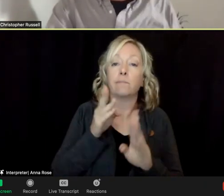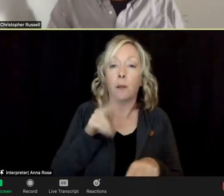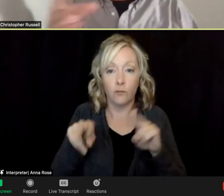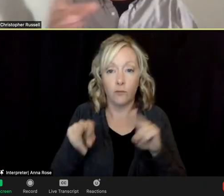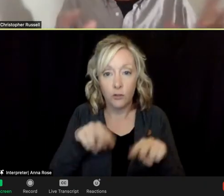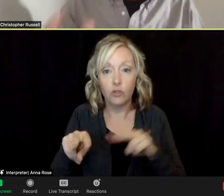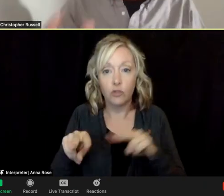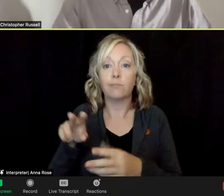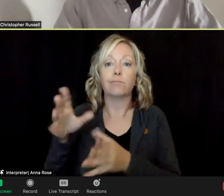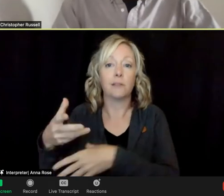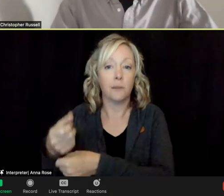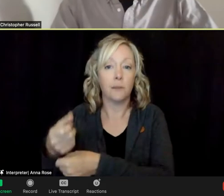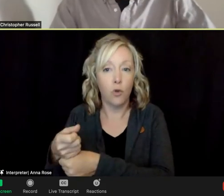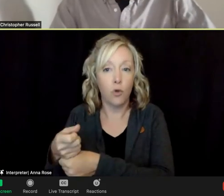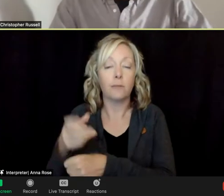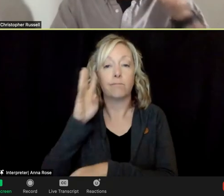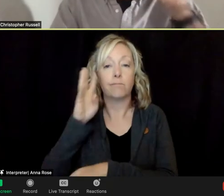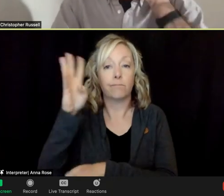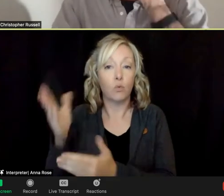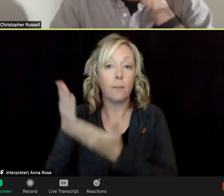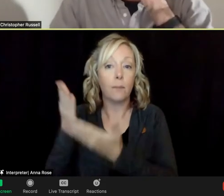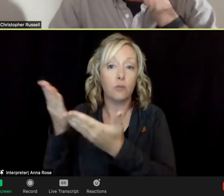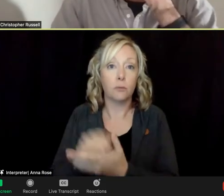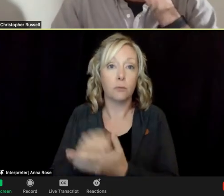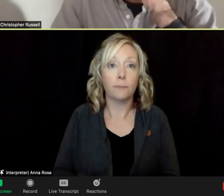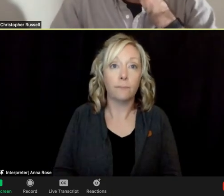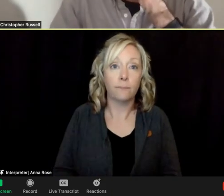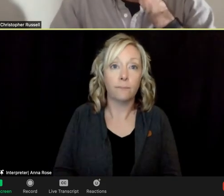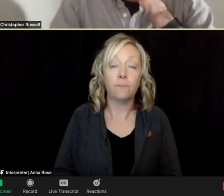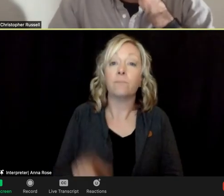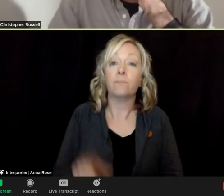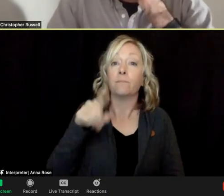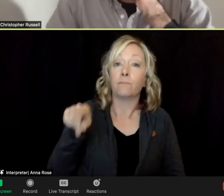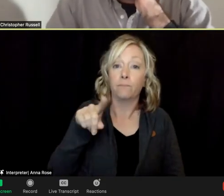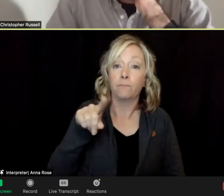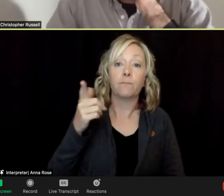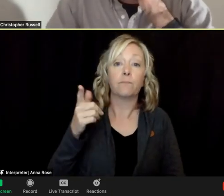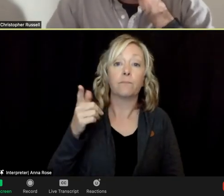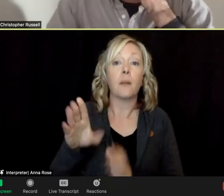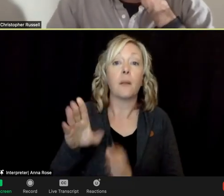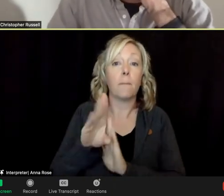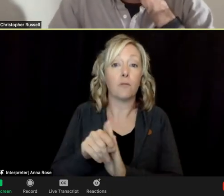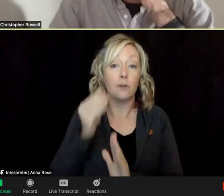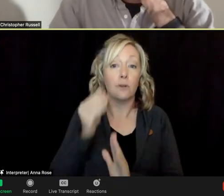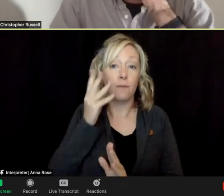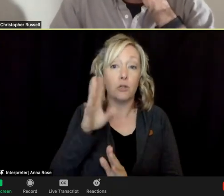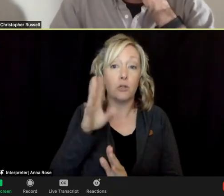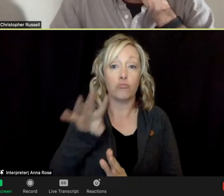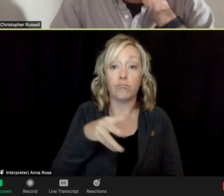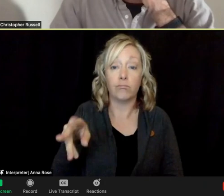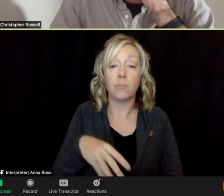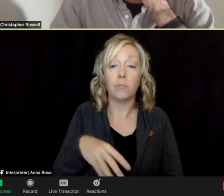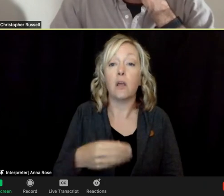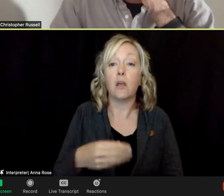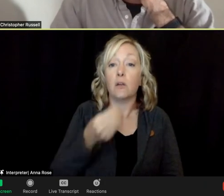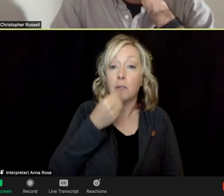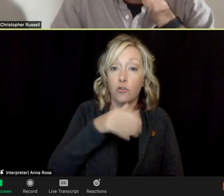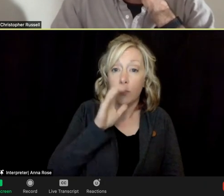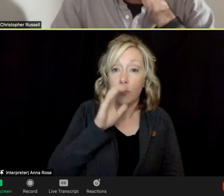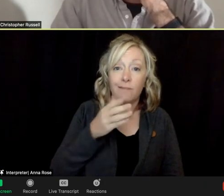to summarize that and come up with recommendations. So here's the background information, food and